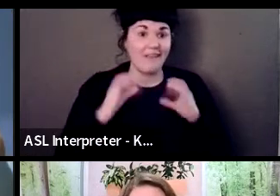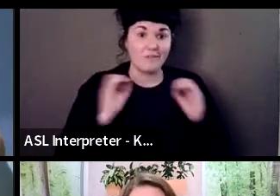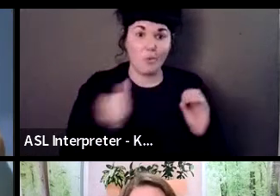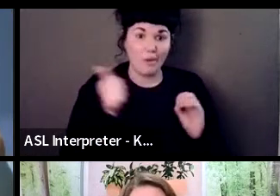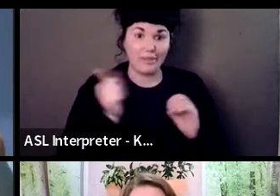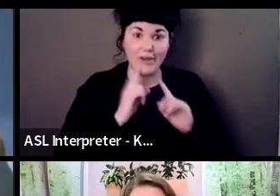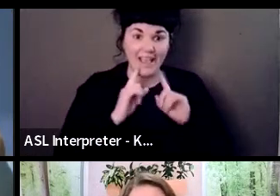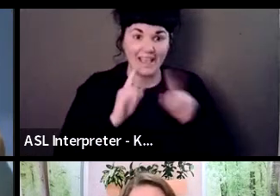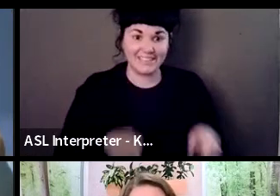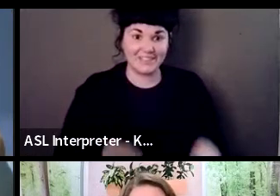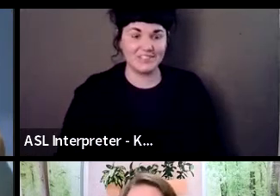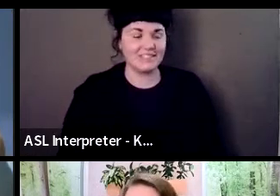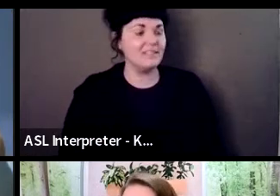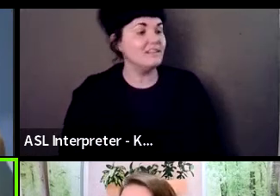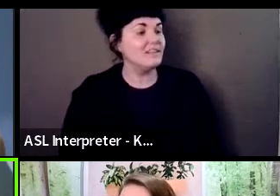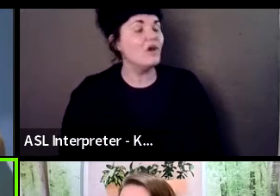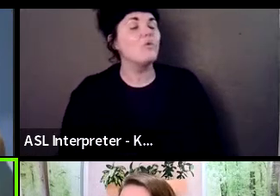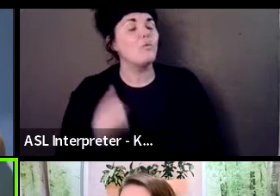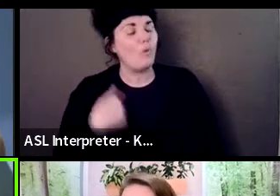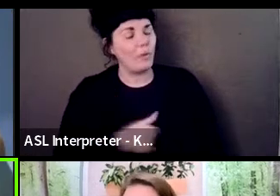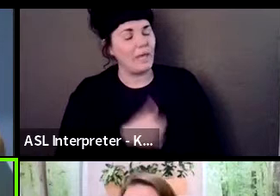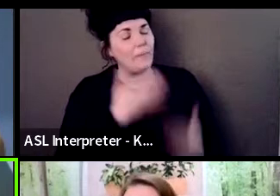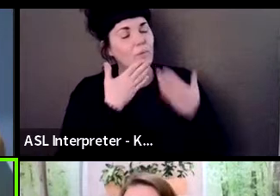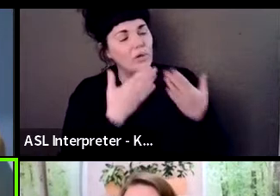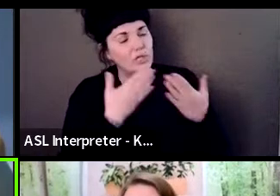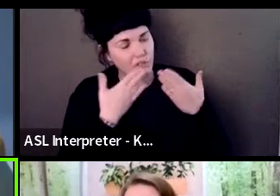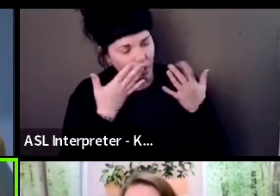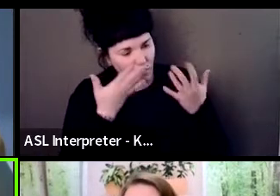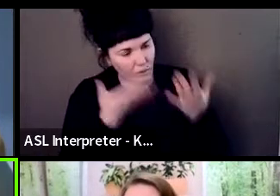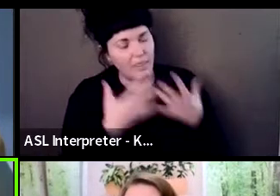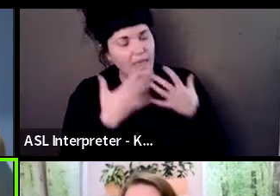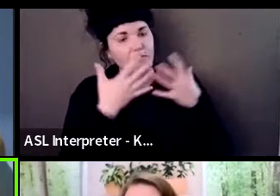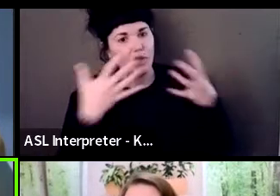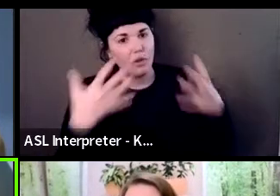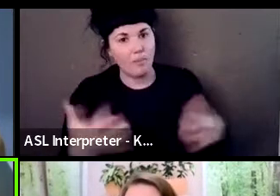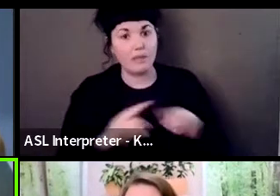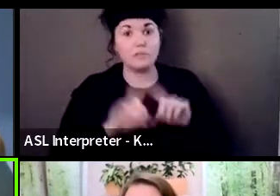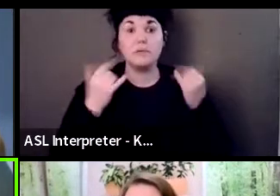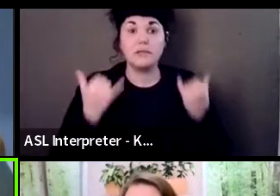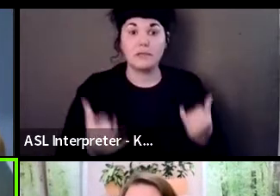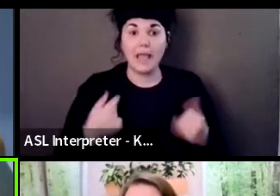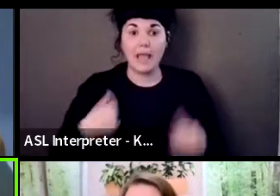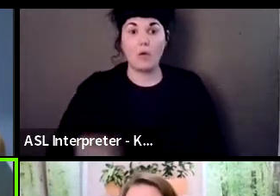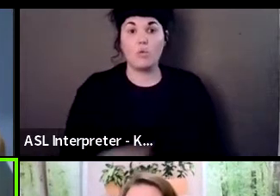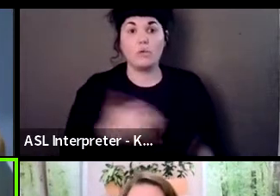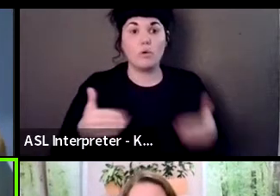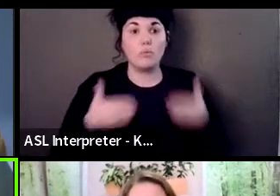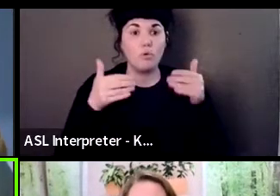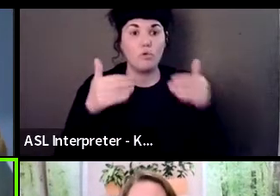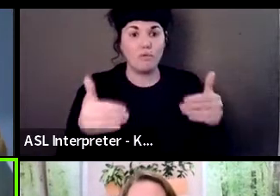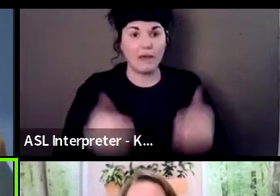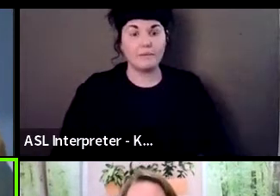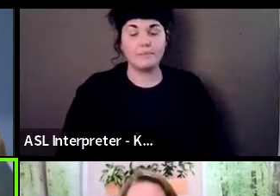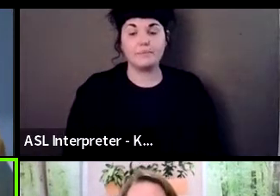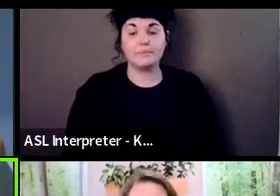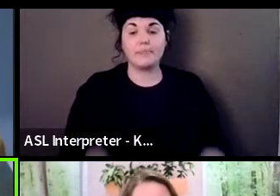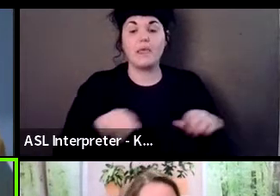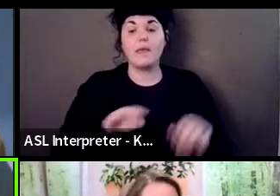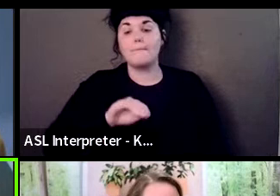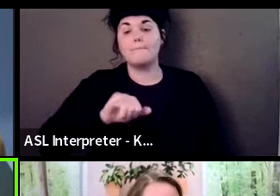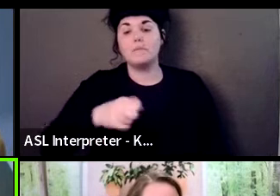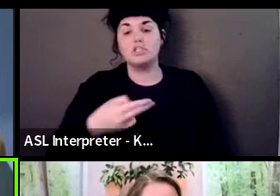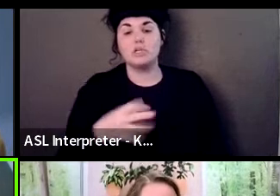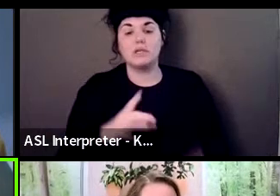Well, we appreciate you. Thank you very much. At this point, we'll move on to Michigan Department of State updates.